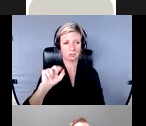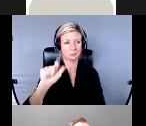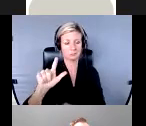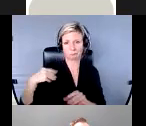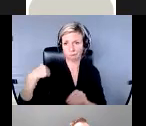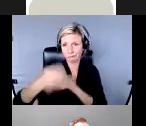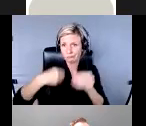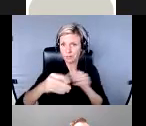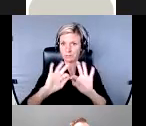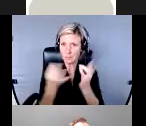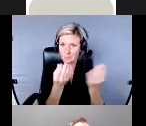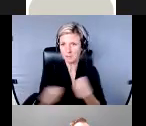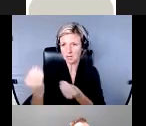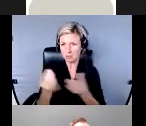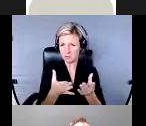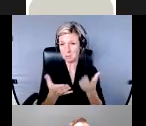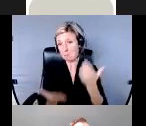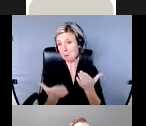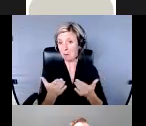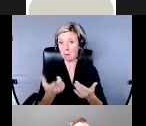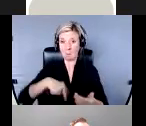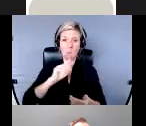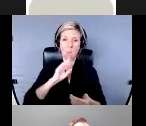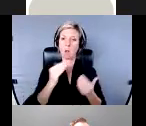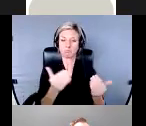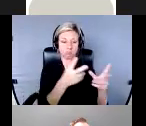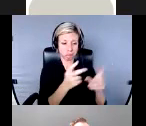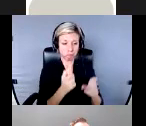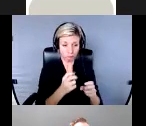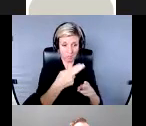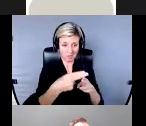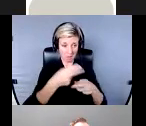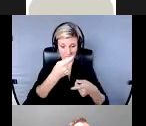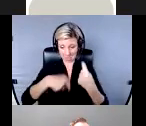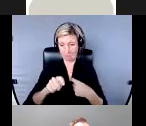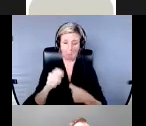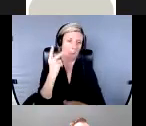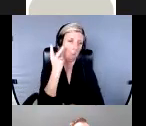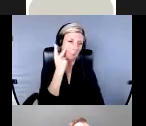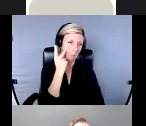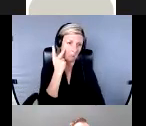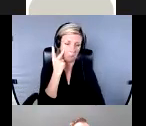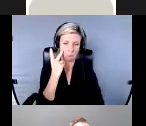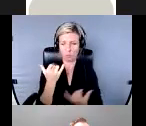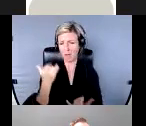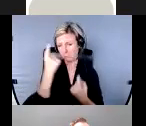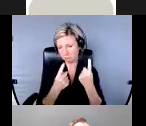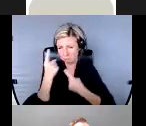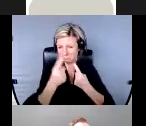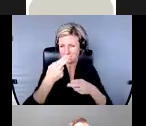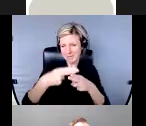not be, but we'll see what ends up happening. The idea of the client.